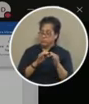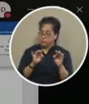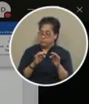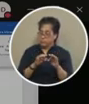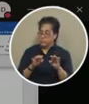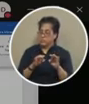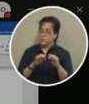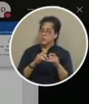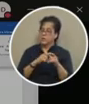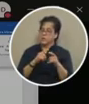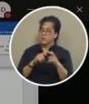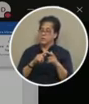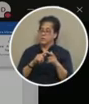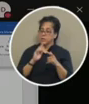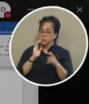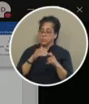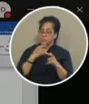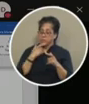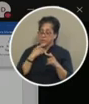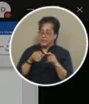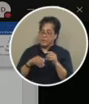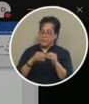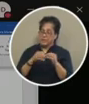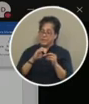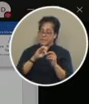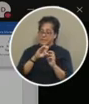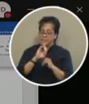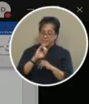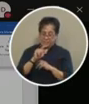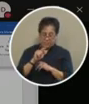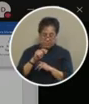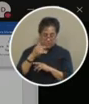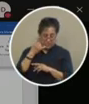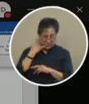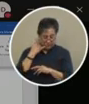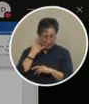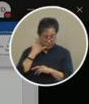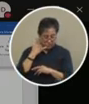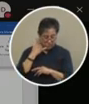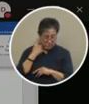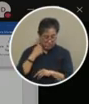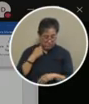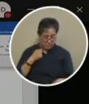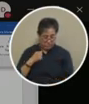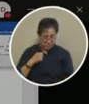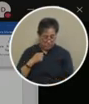then we will add the word telephone and cell phone to the utility cutoff section.